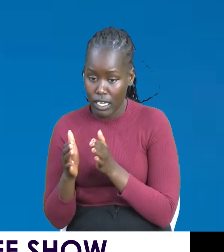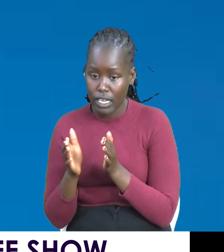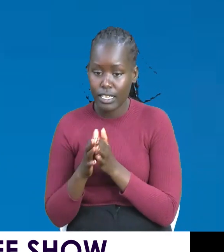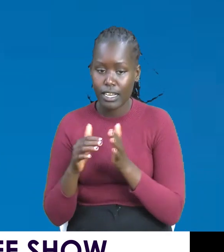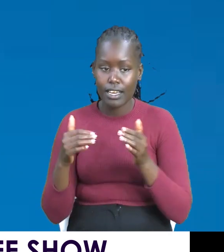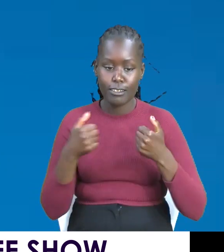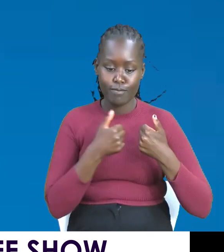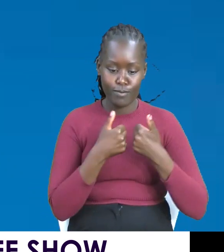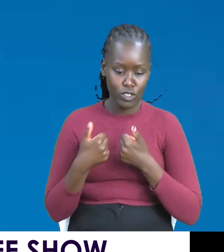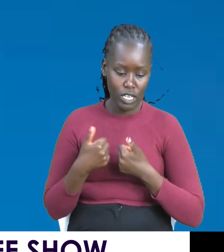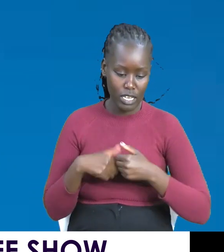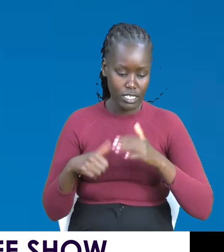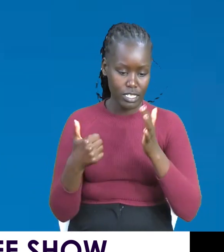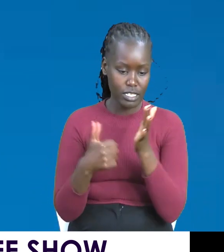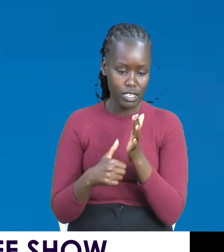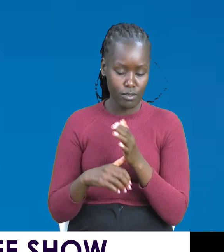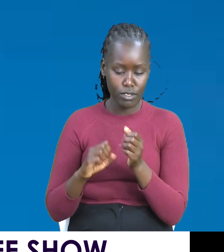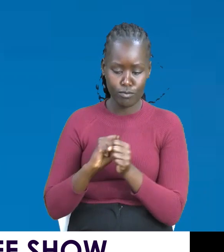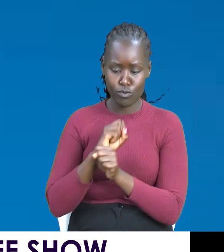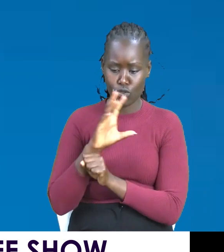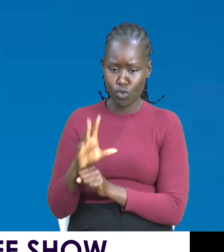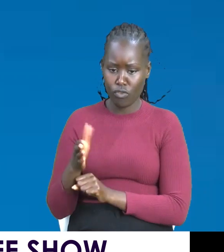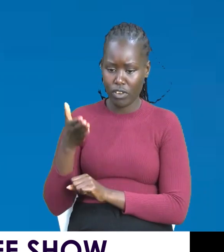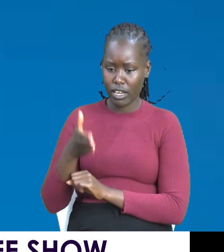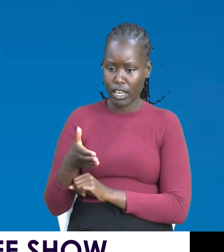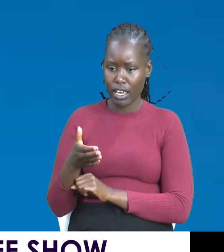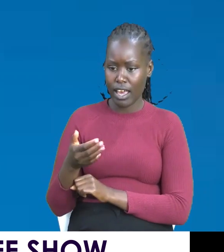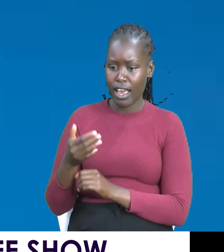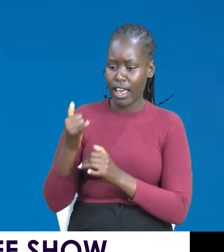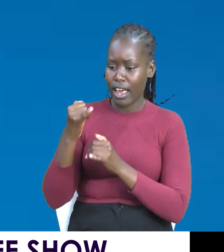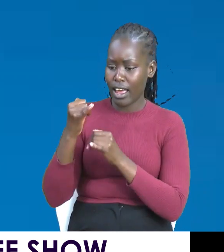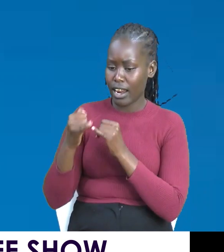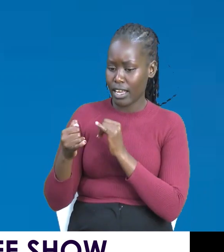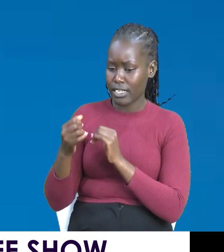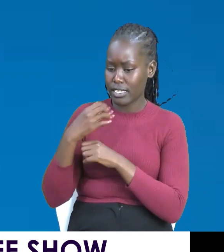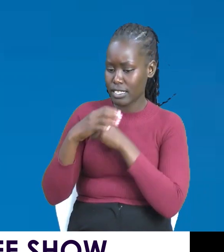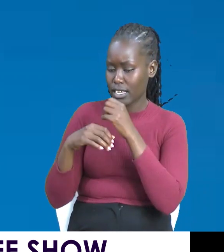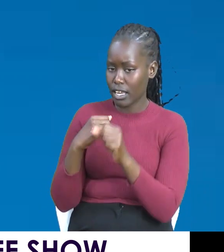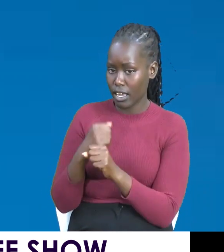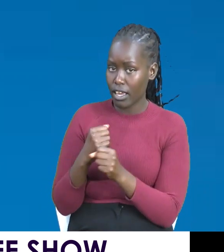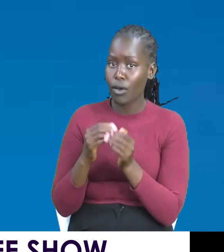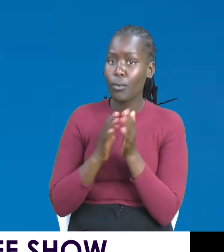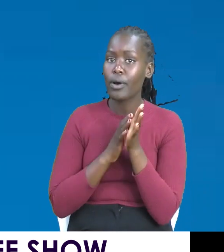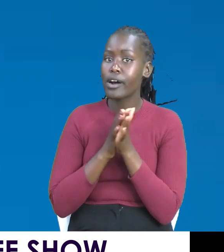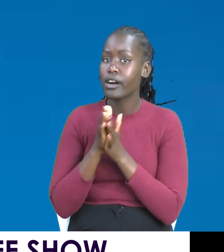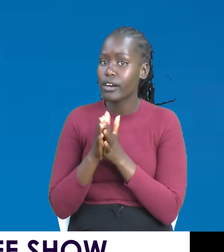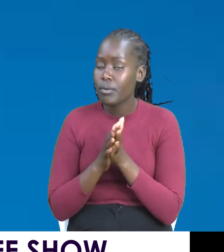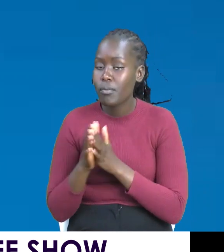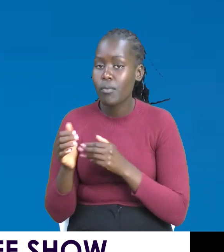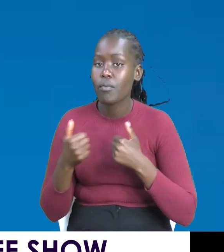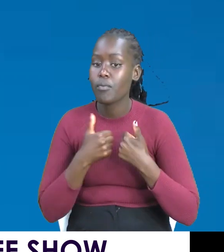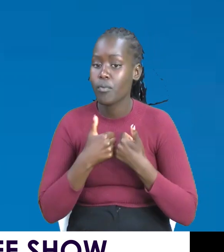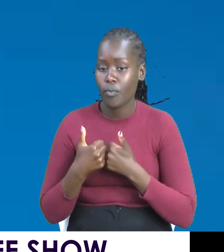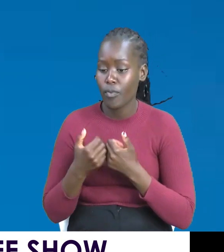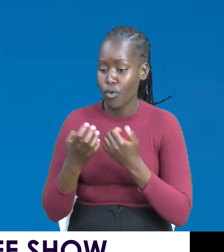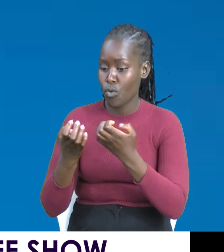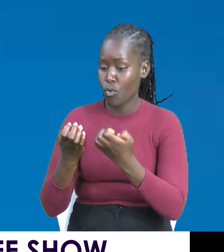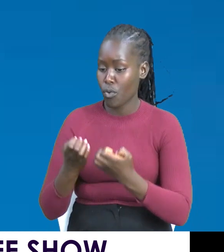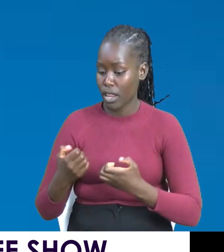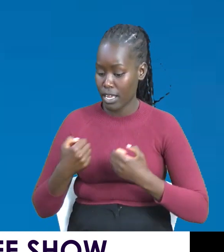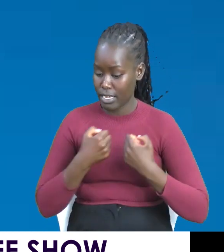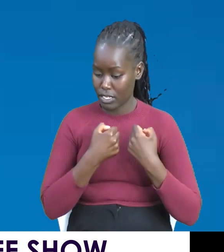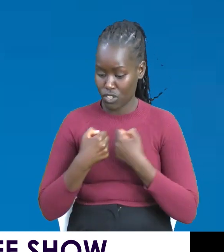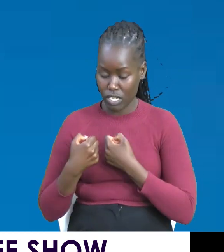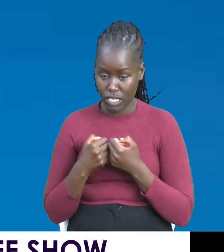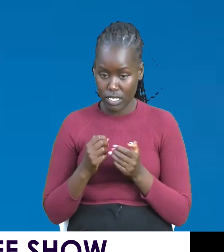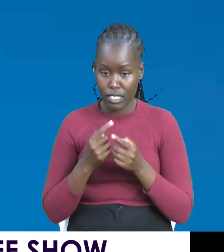troubles. COVID-19 was here last year. We have very interesting challenge, unique challenges.